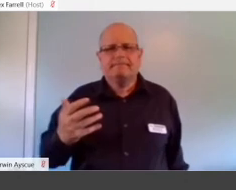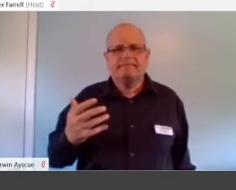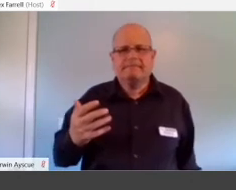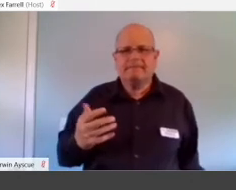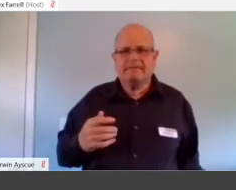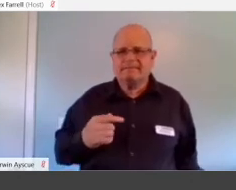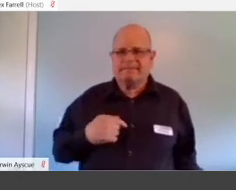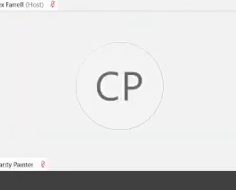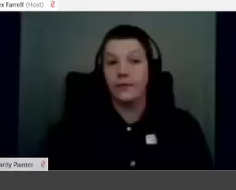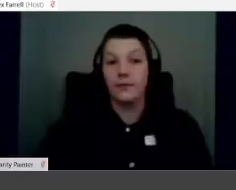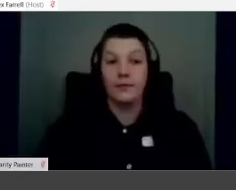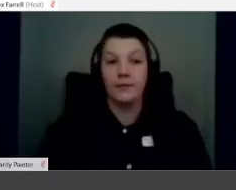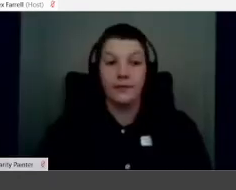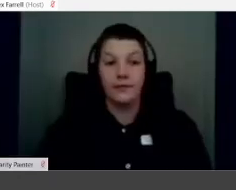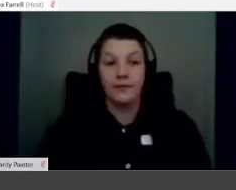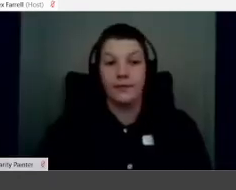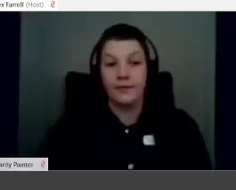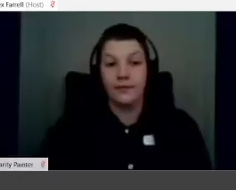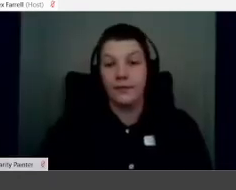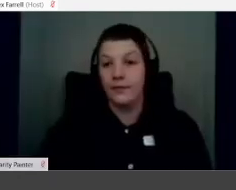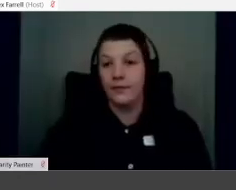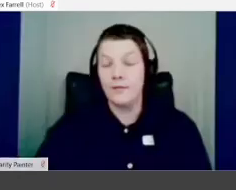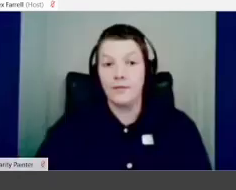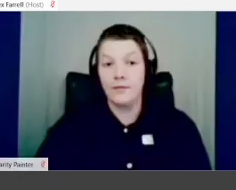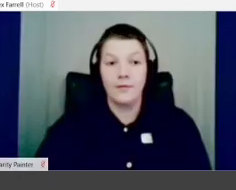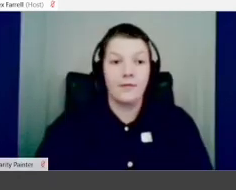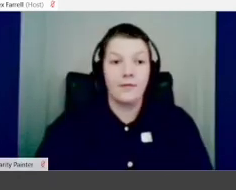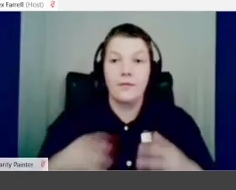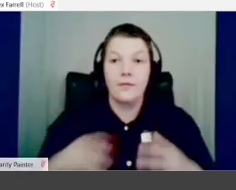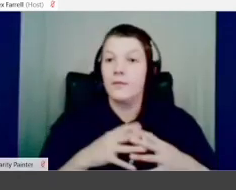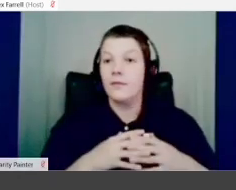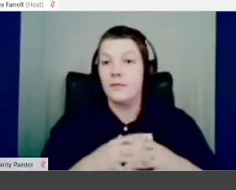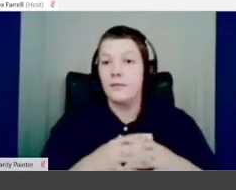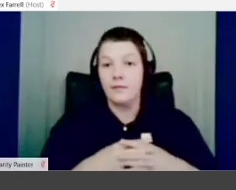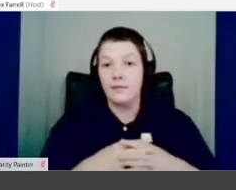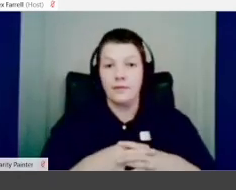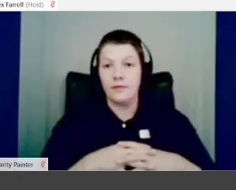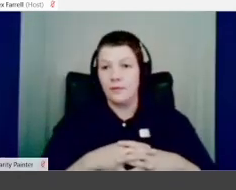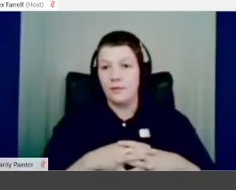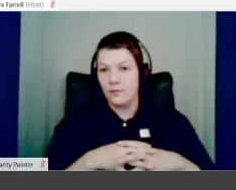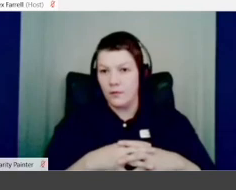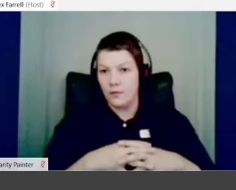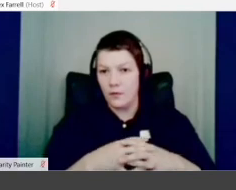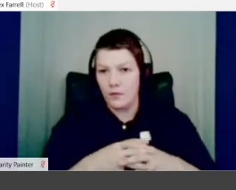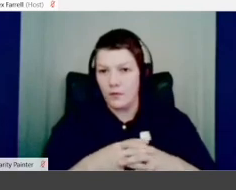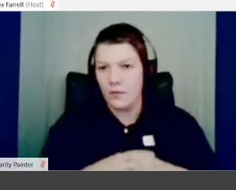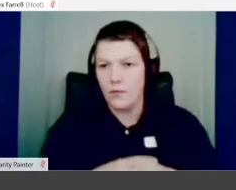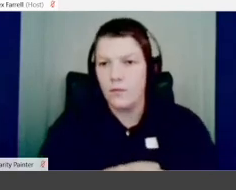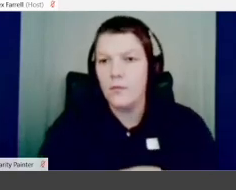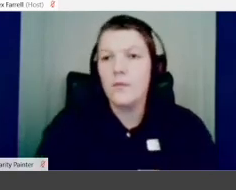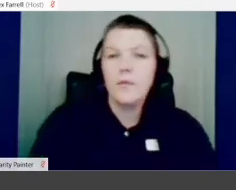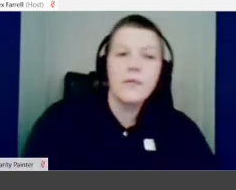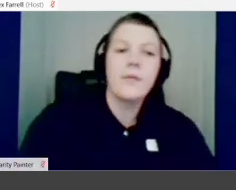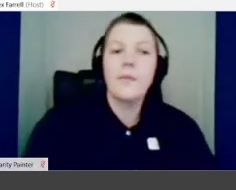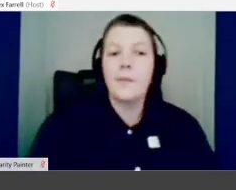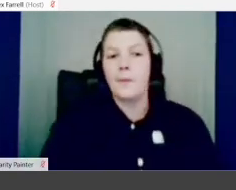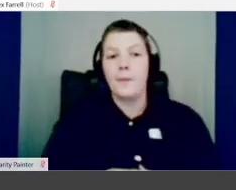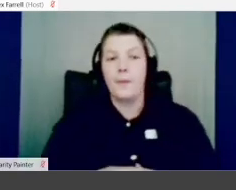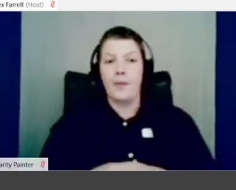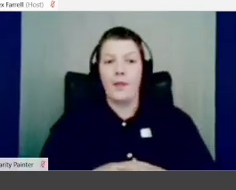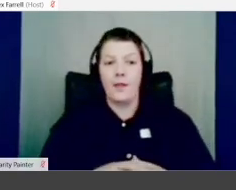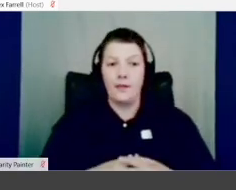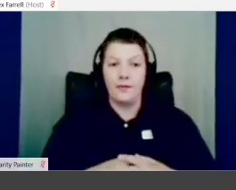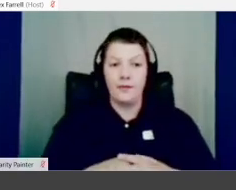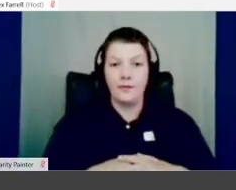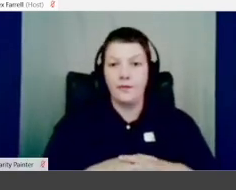ideas, right? But like really having people have a seat at the table, and not just for 5 minutes, but that they're there throughout the